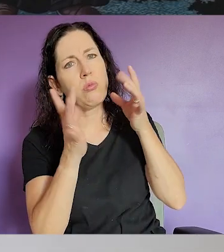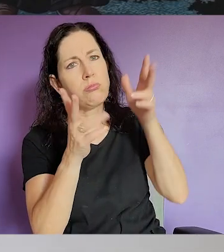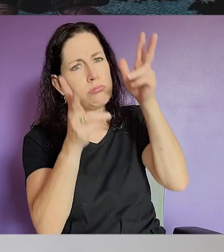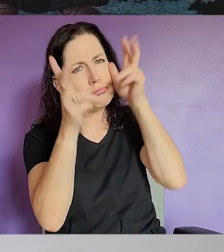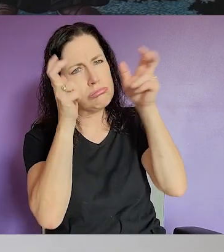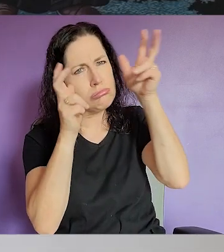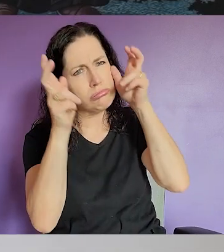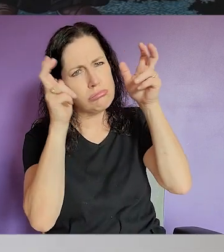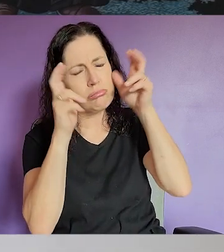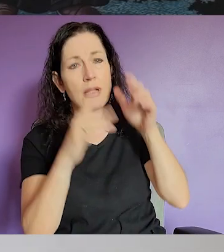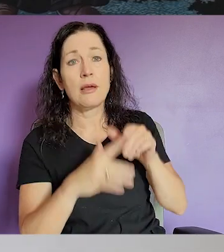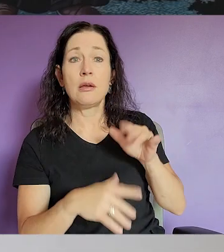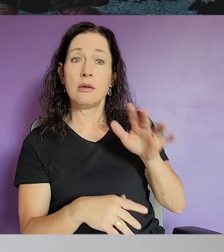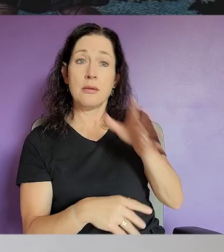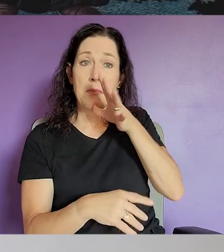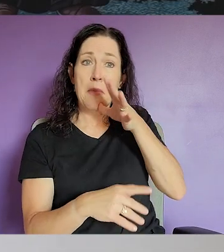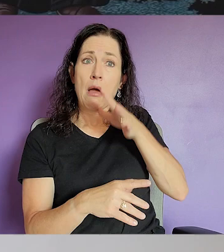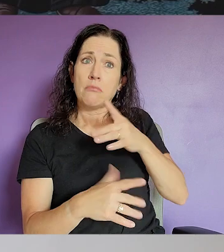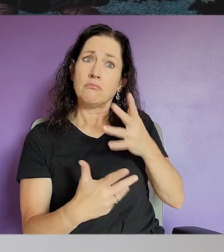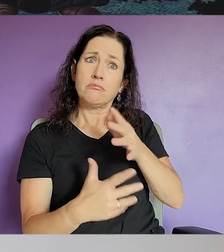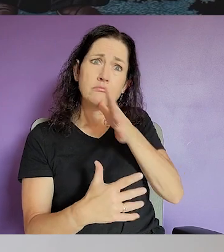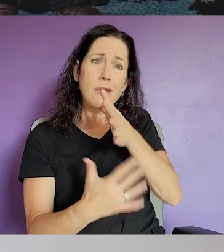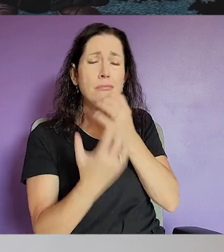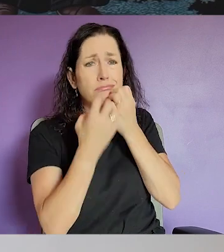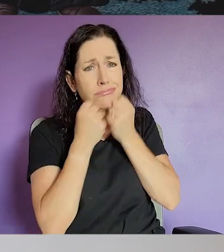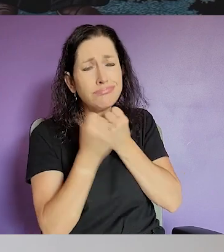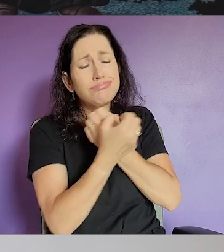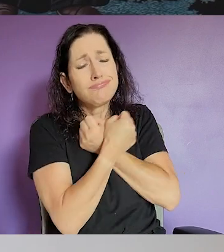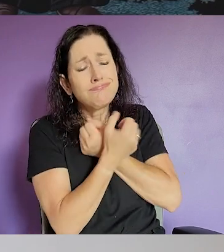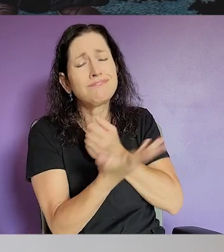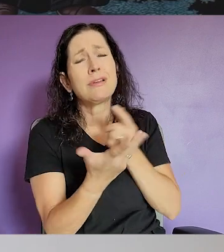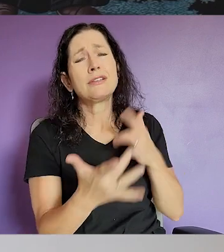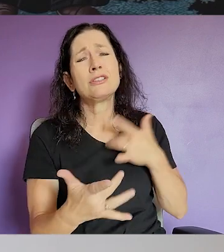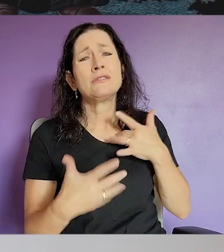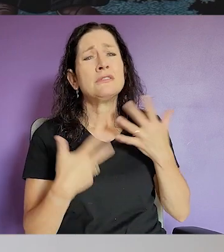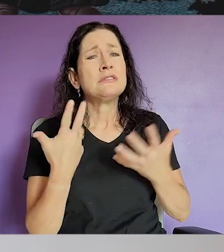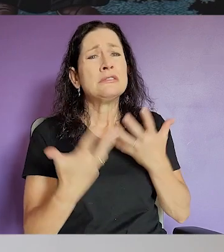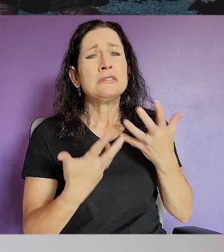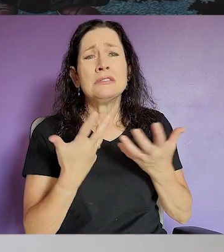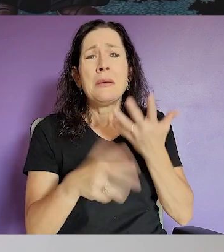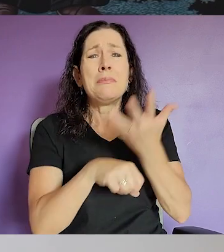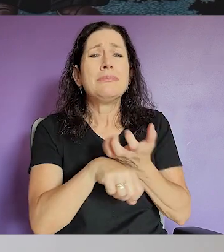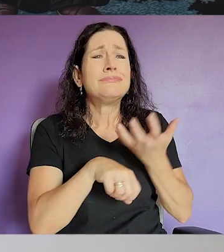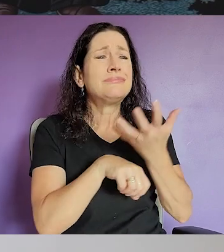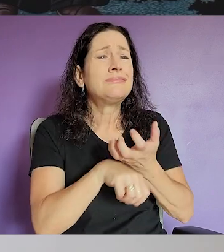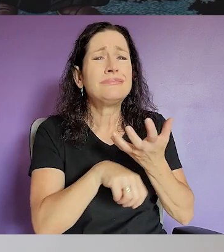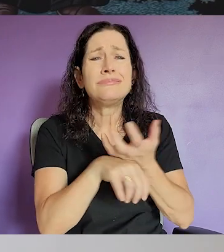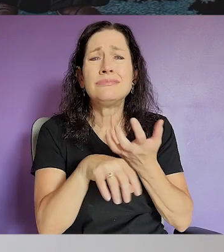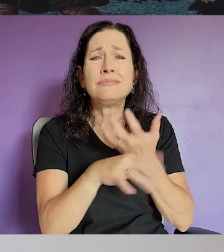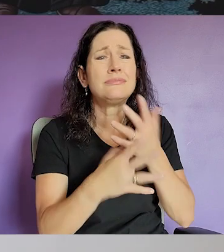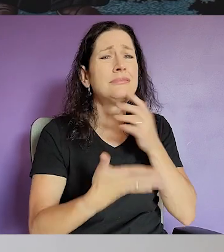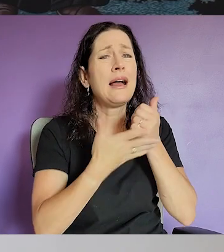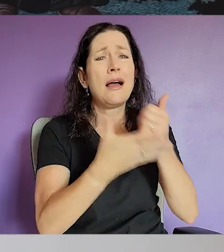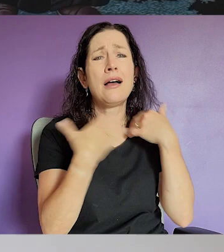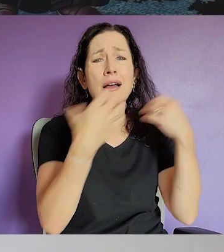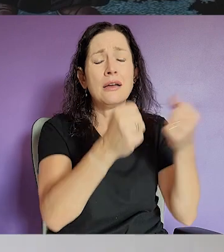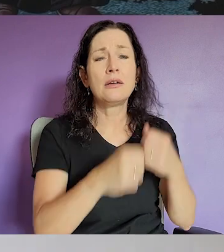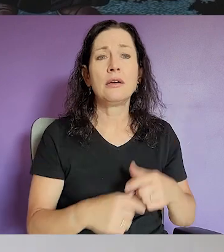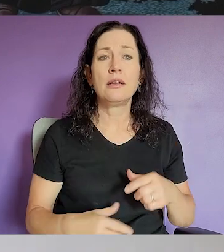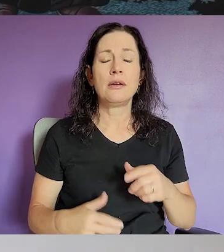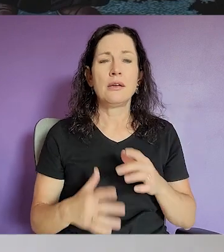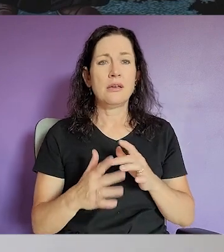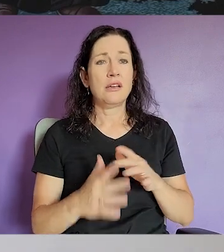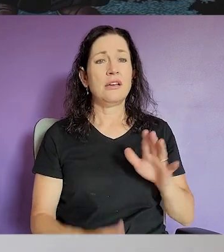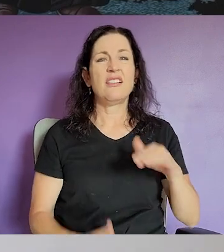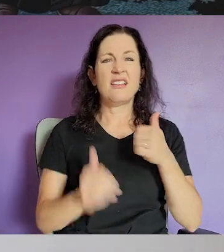is desperate out of motherly love. And Jesus doesn't say anything to her. And the disciples